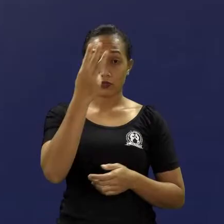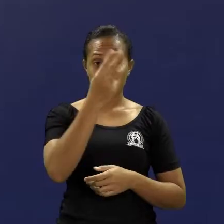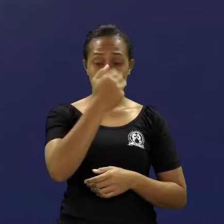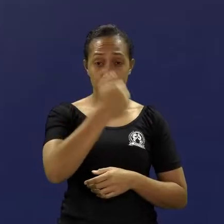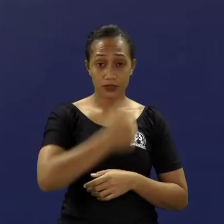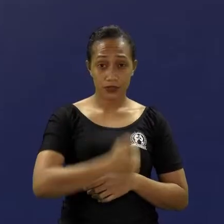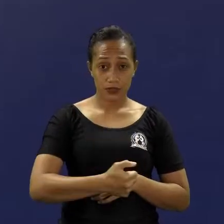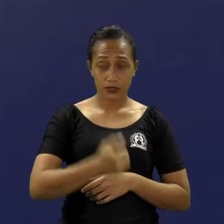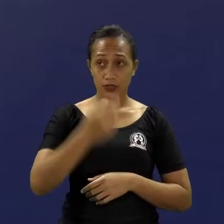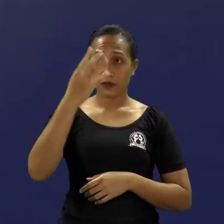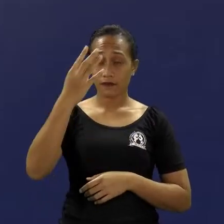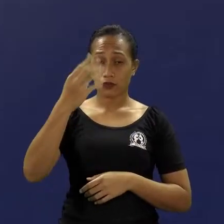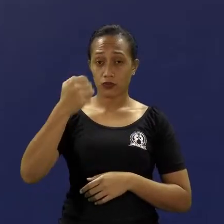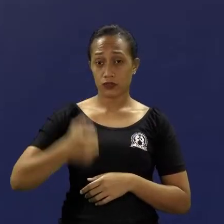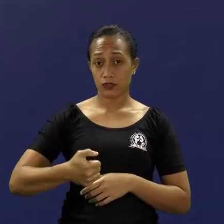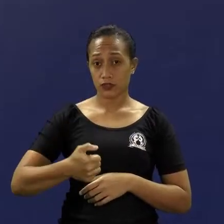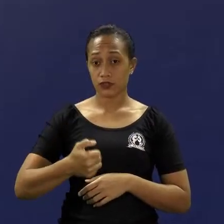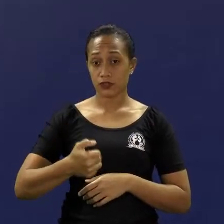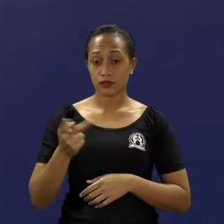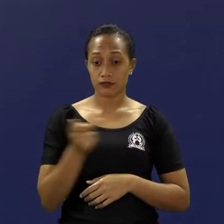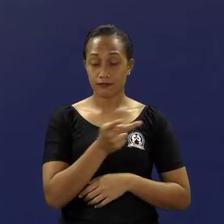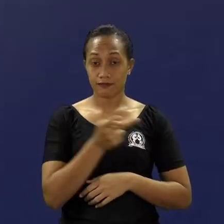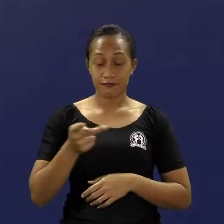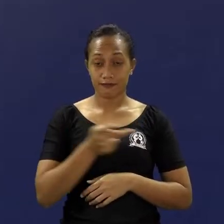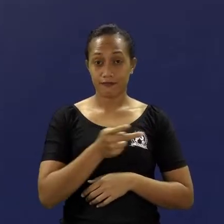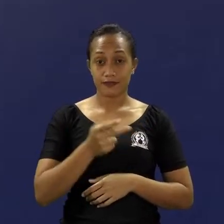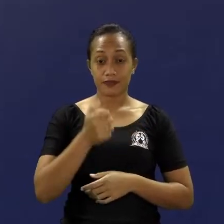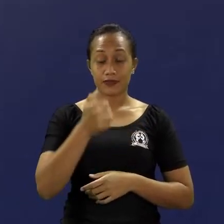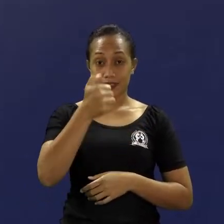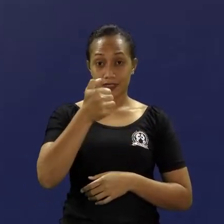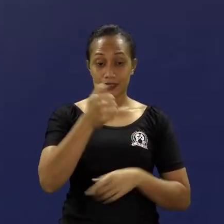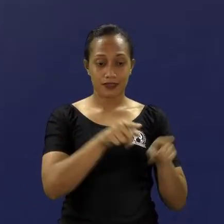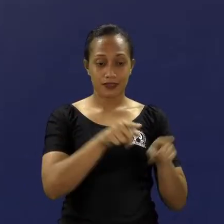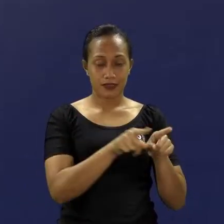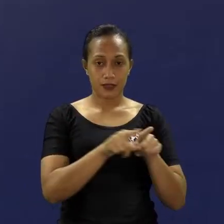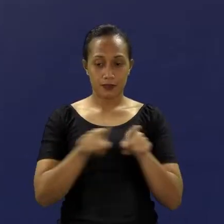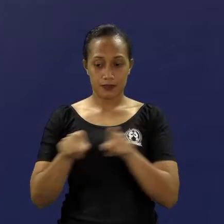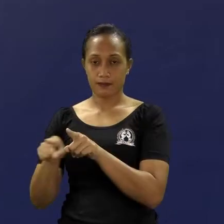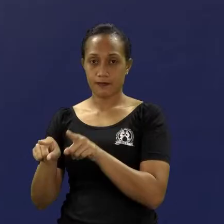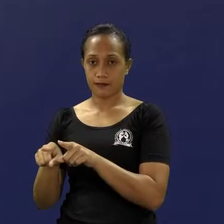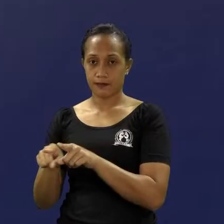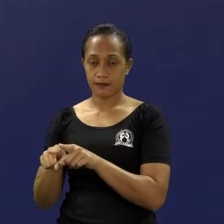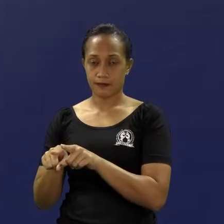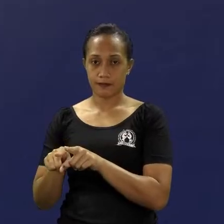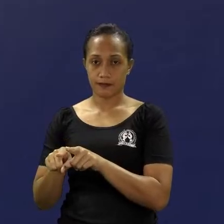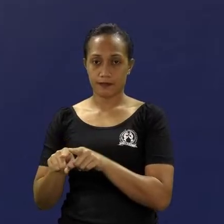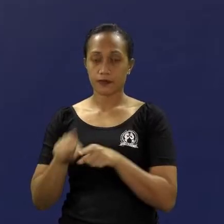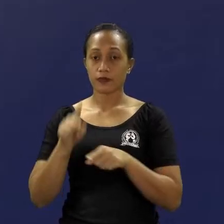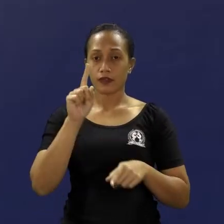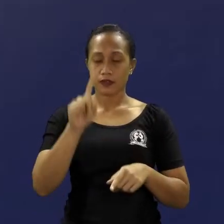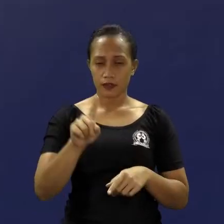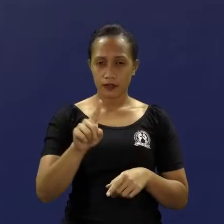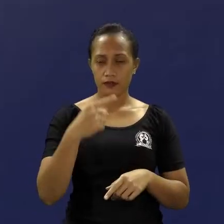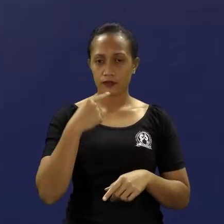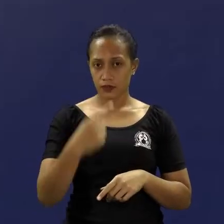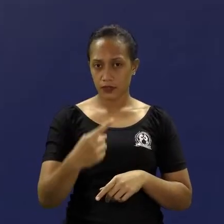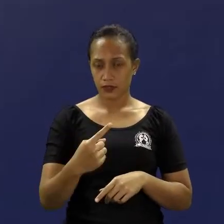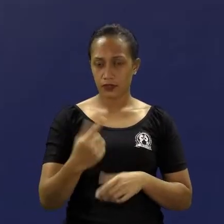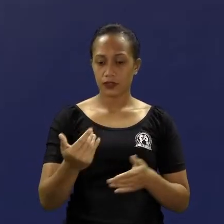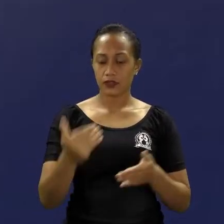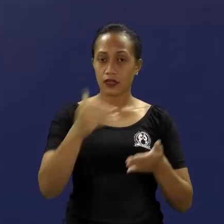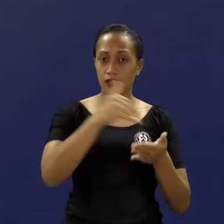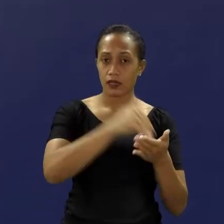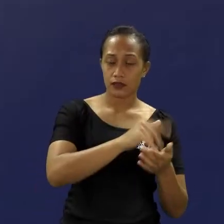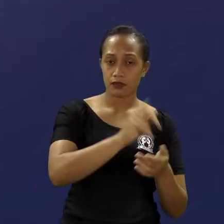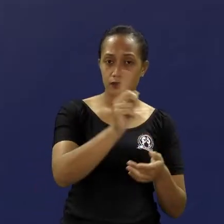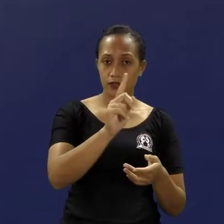ono, wha o vai ono. O lewa tutusa denominators o le ono. Then he says, then